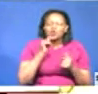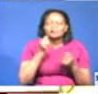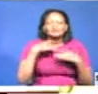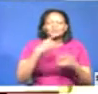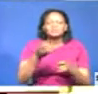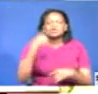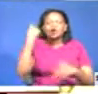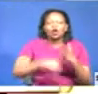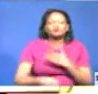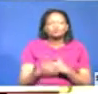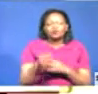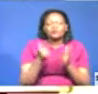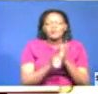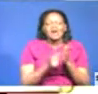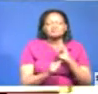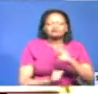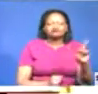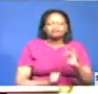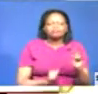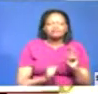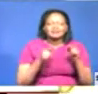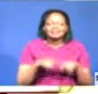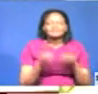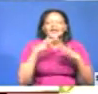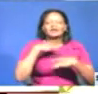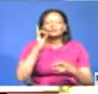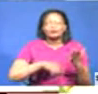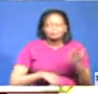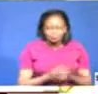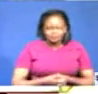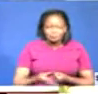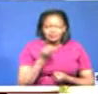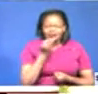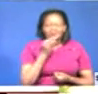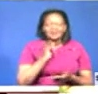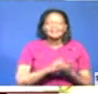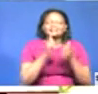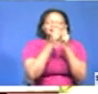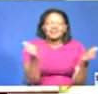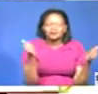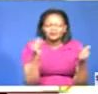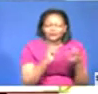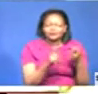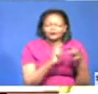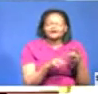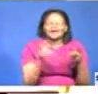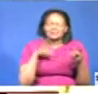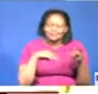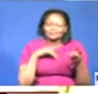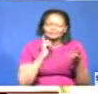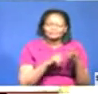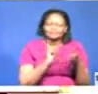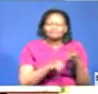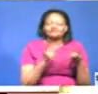that is a lie. Consumers are actually interested in eating food that is safe, eating food that they accept, eating food that